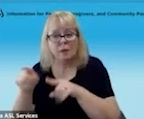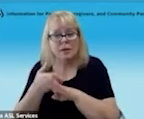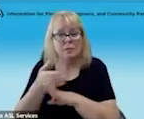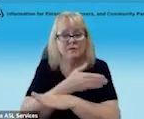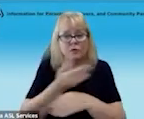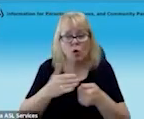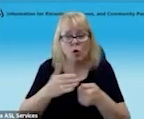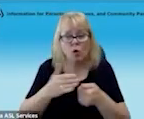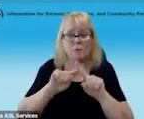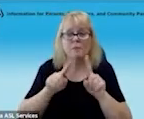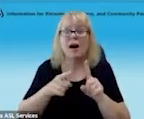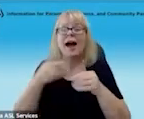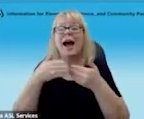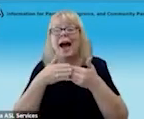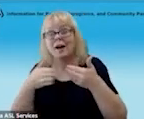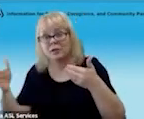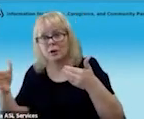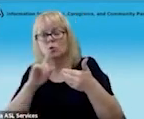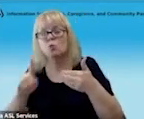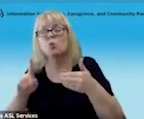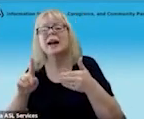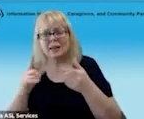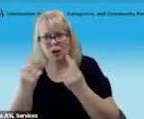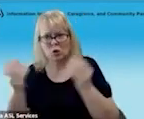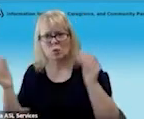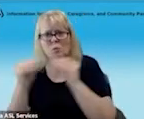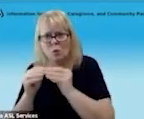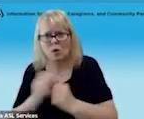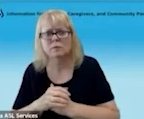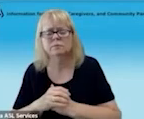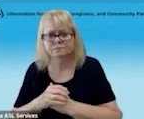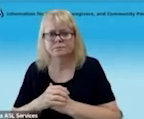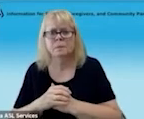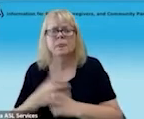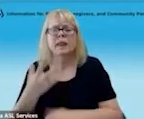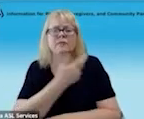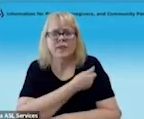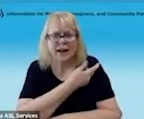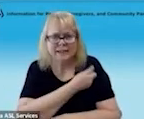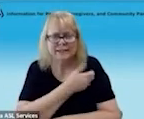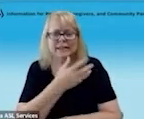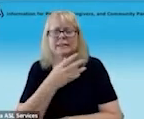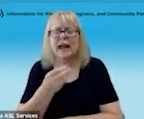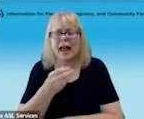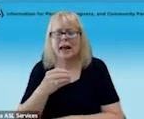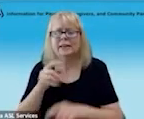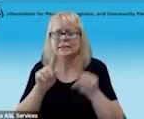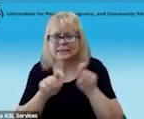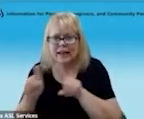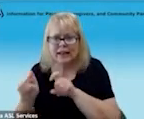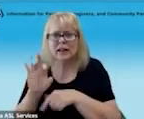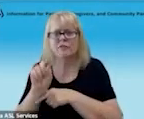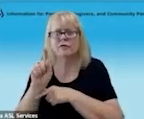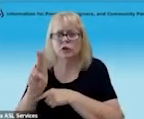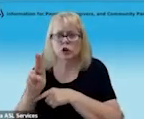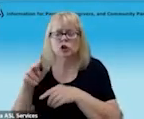with things like a respiratory clinic. We got super creative with virtual care. We were doing a lot of this before COVID, but really, really ramped